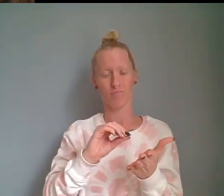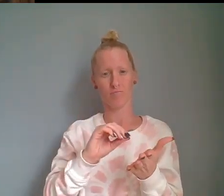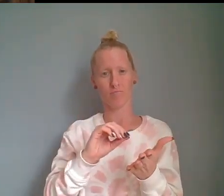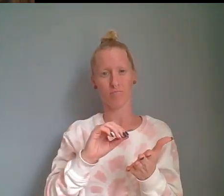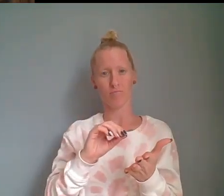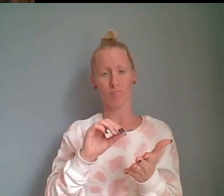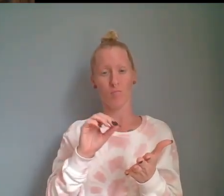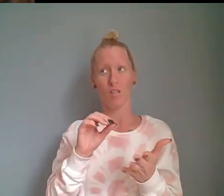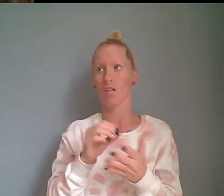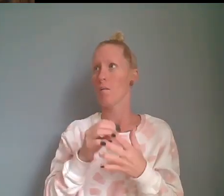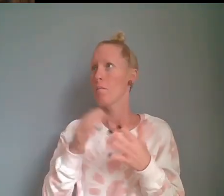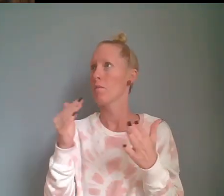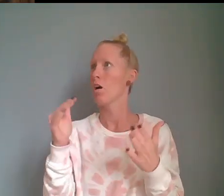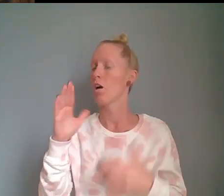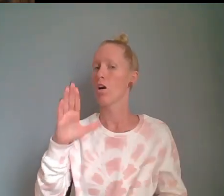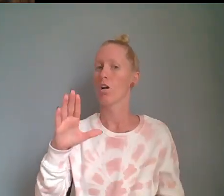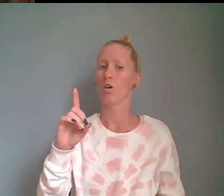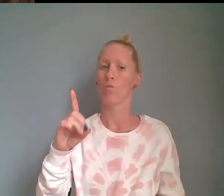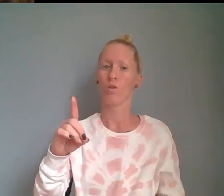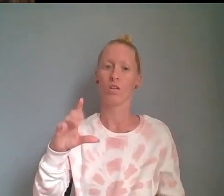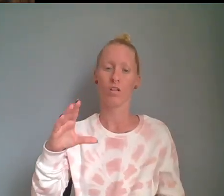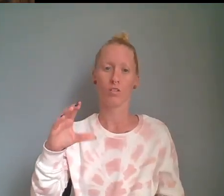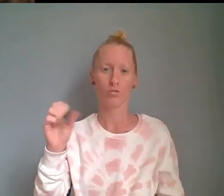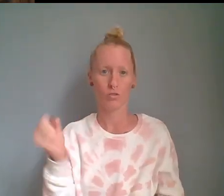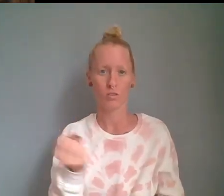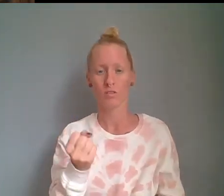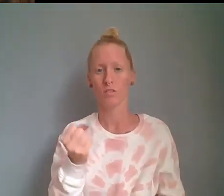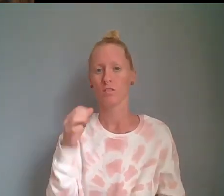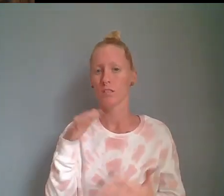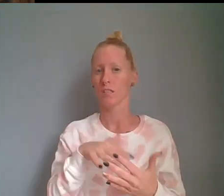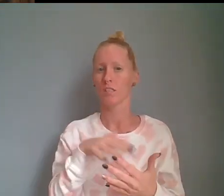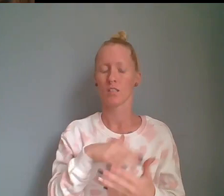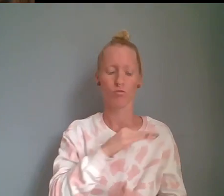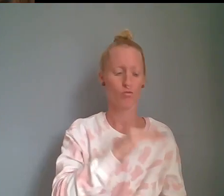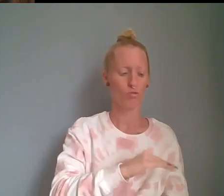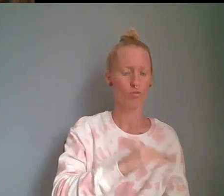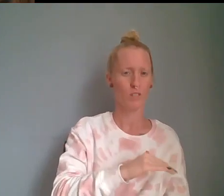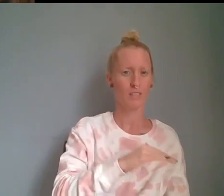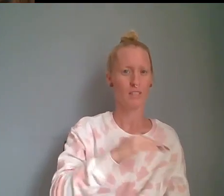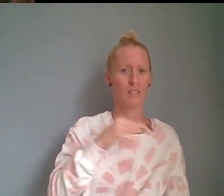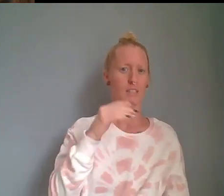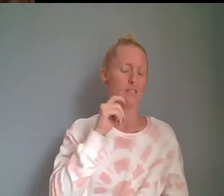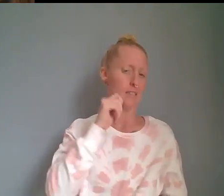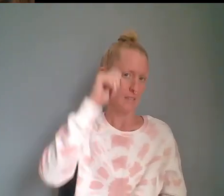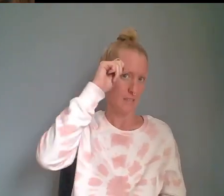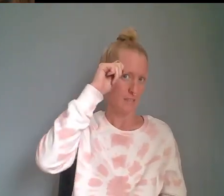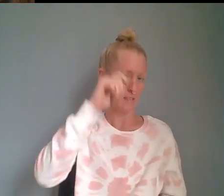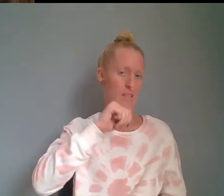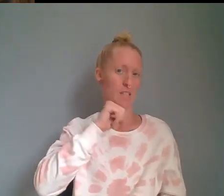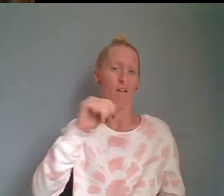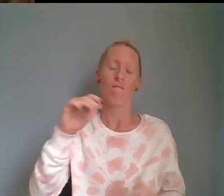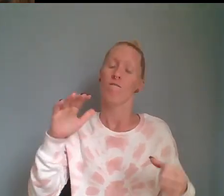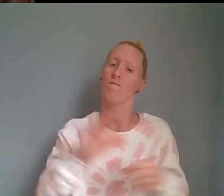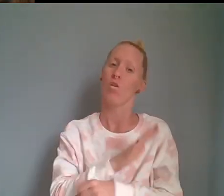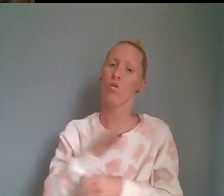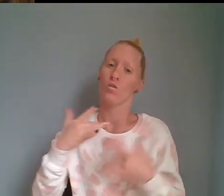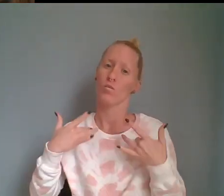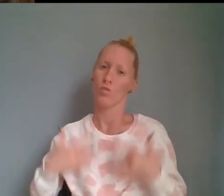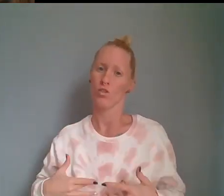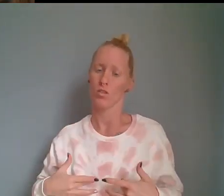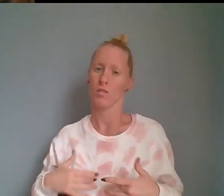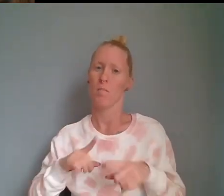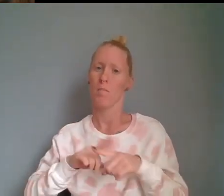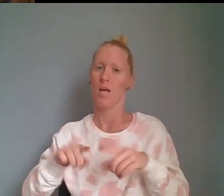of studies of children and adolescents looking at not full-blown depression, but levels